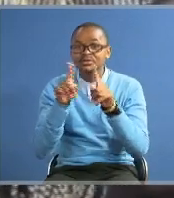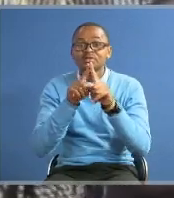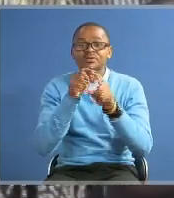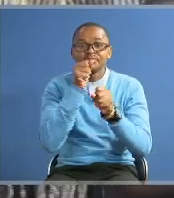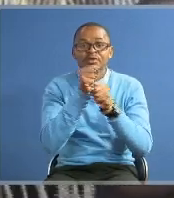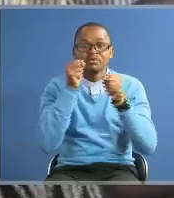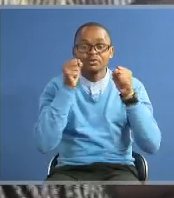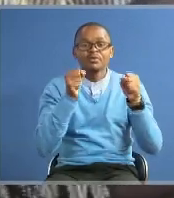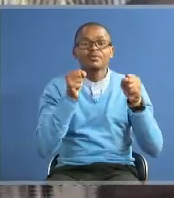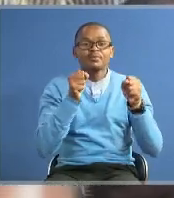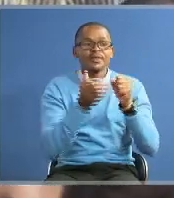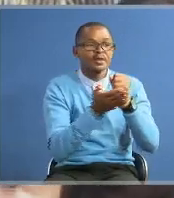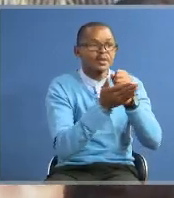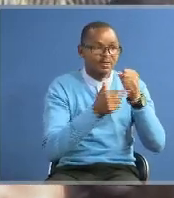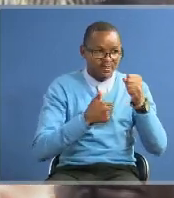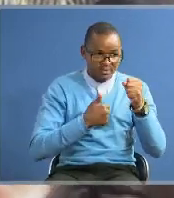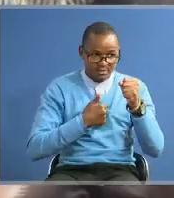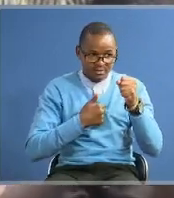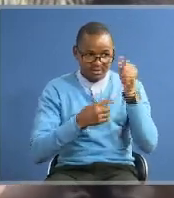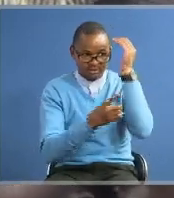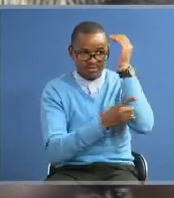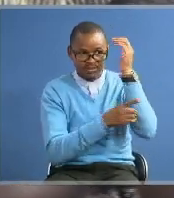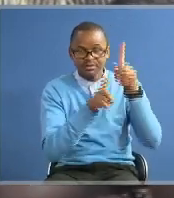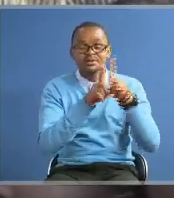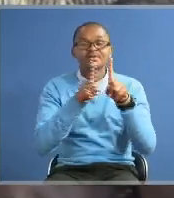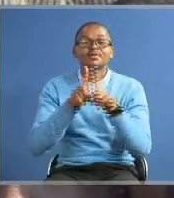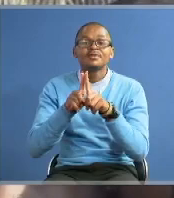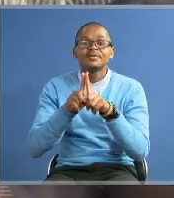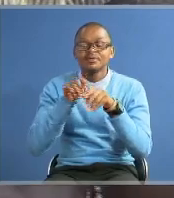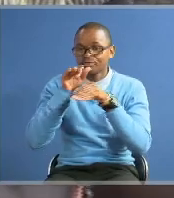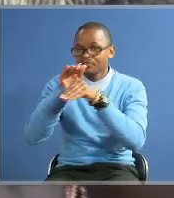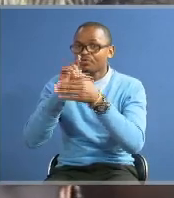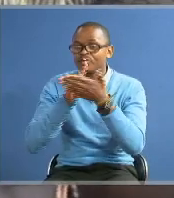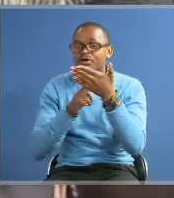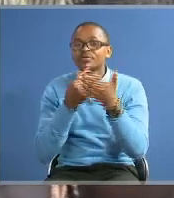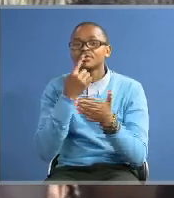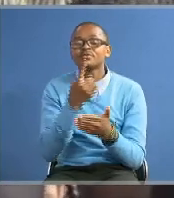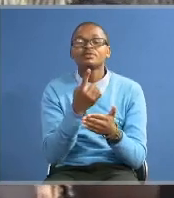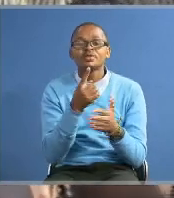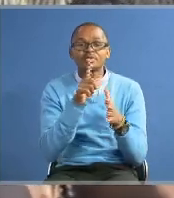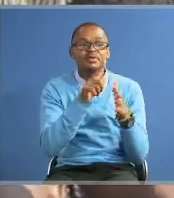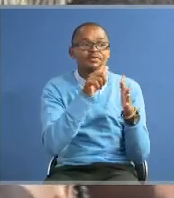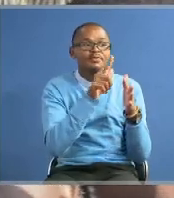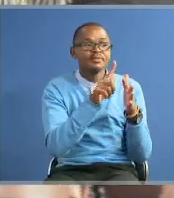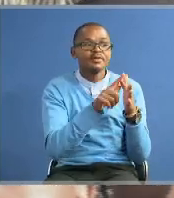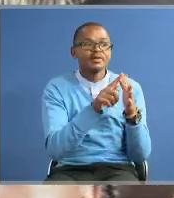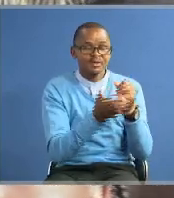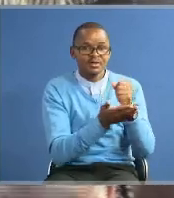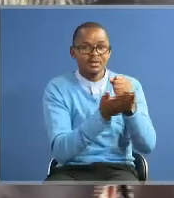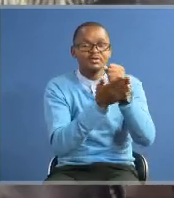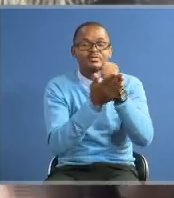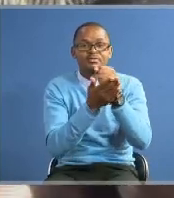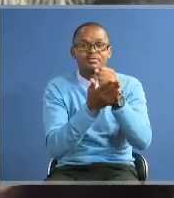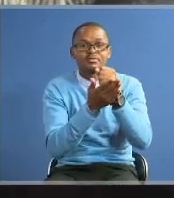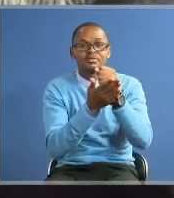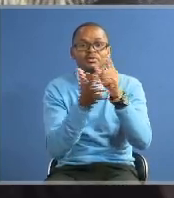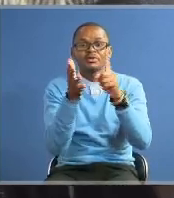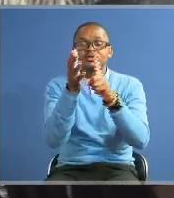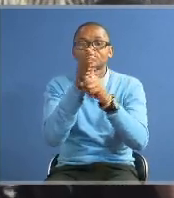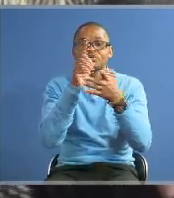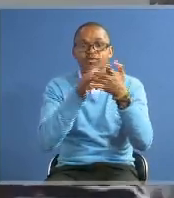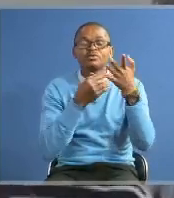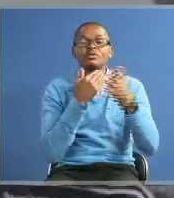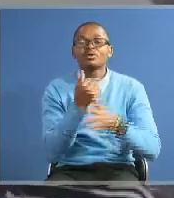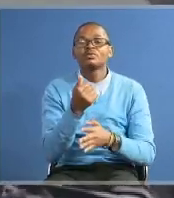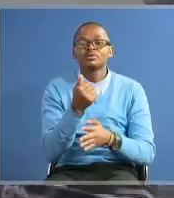ndizo zinasaidia. Pia di kukua disciplined, kufuata kitu naambiwa, then it yasaidia ya kusaidia uachieve whatever